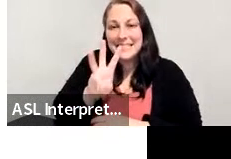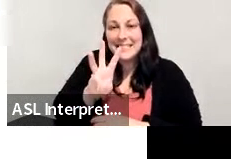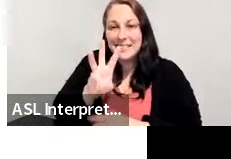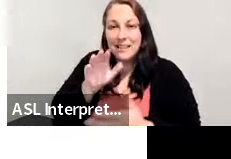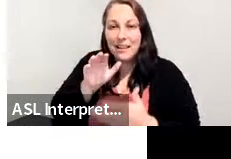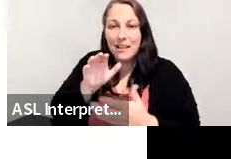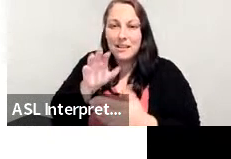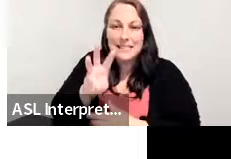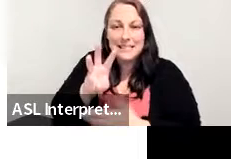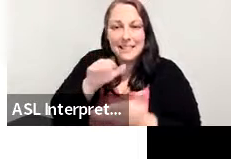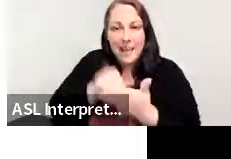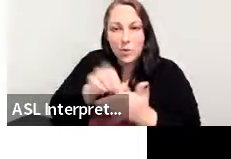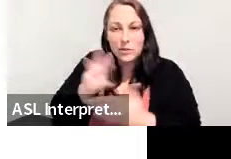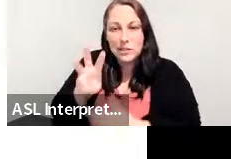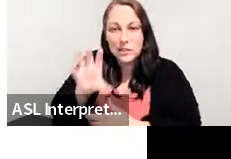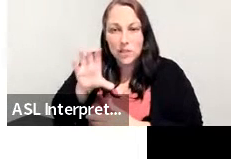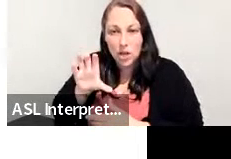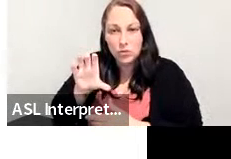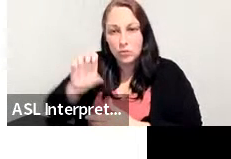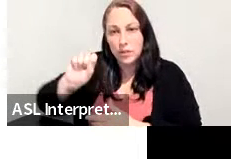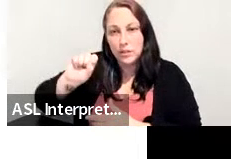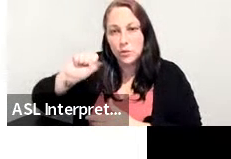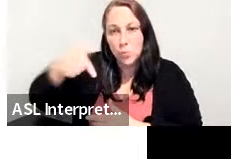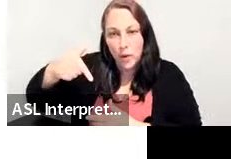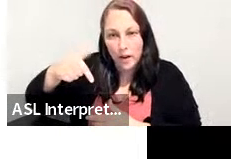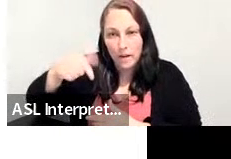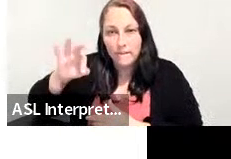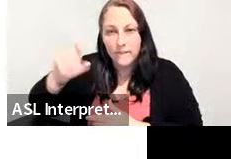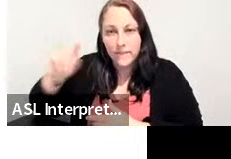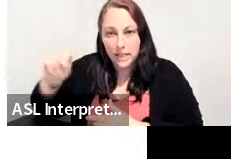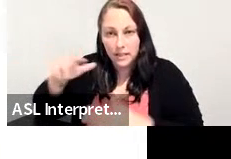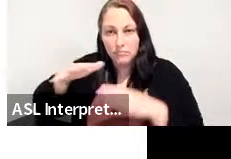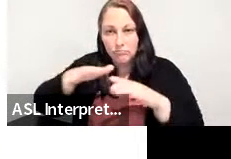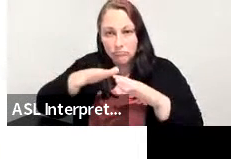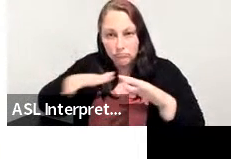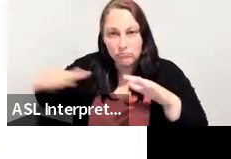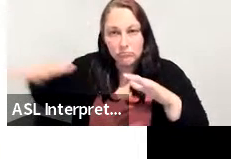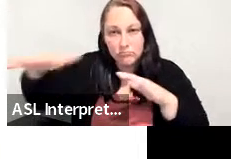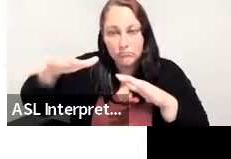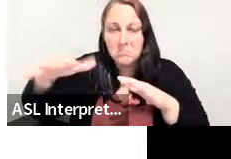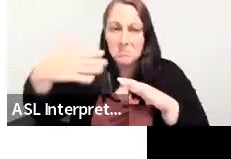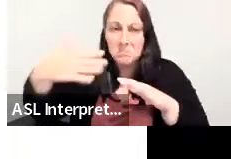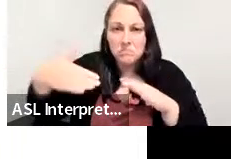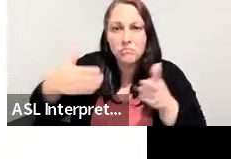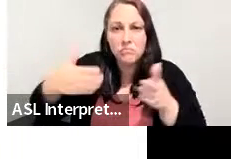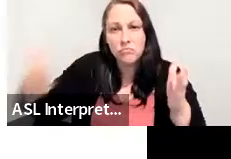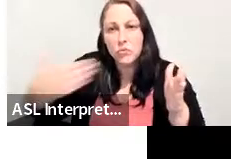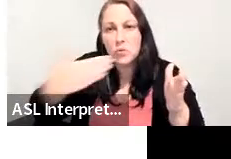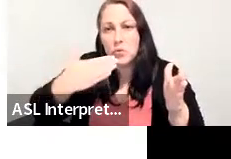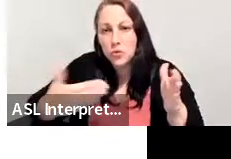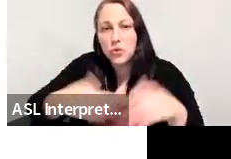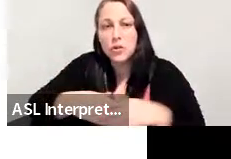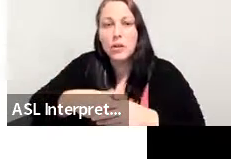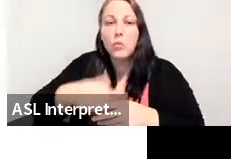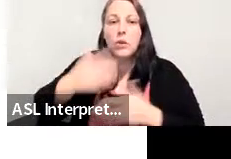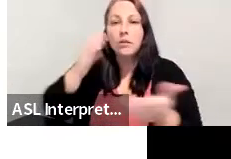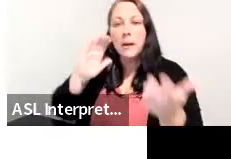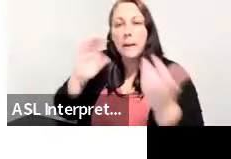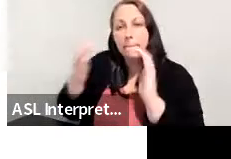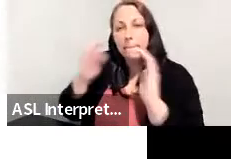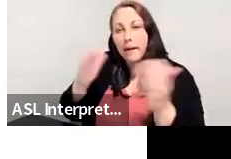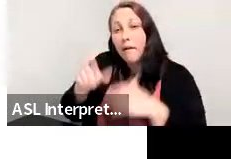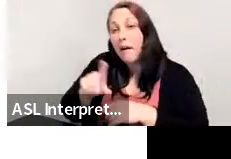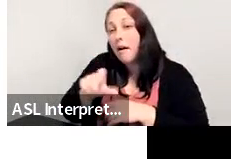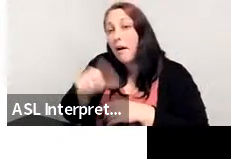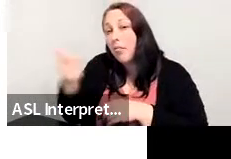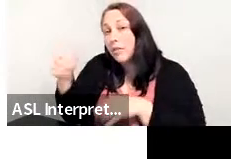And it's a really nice volume of space. We started to look around at other similarly sized courtyards, really